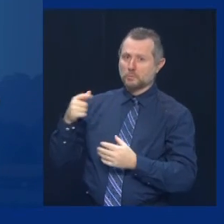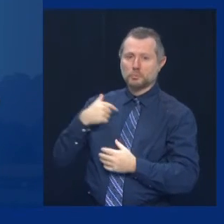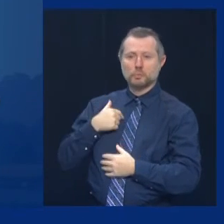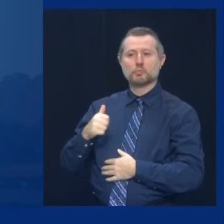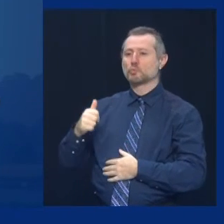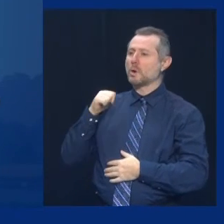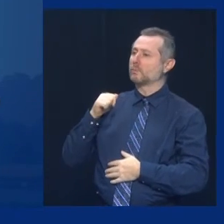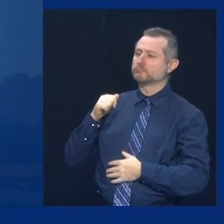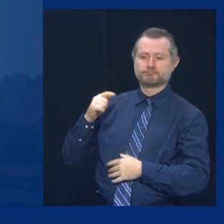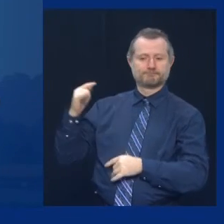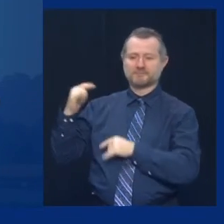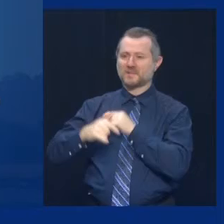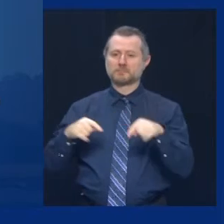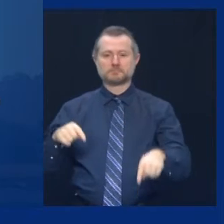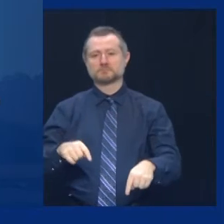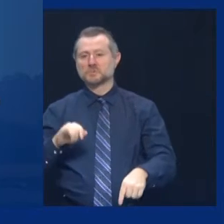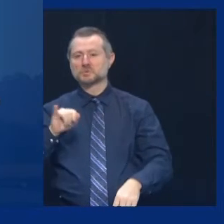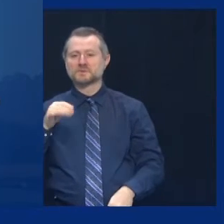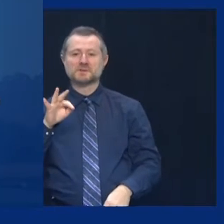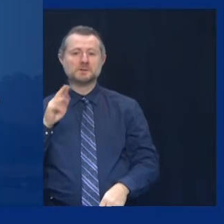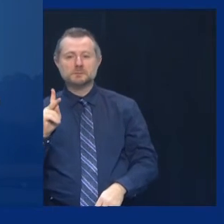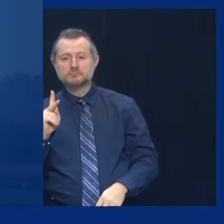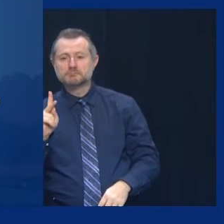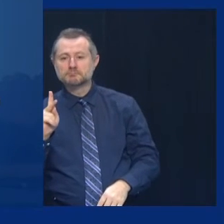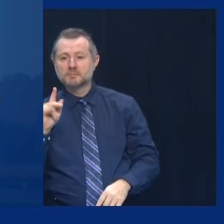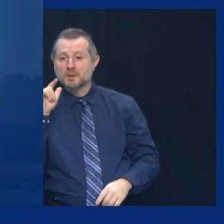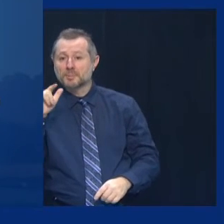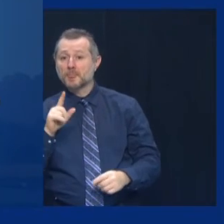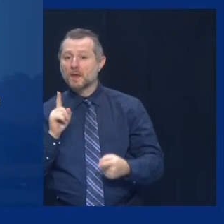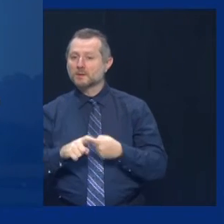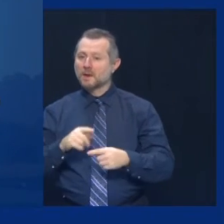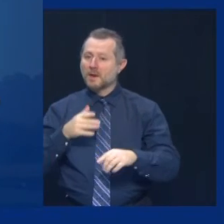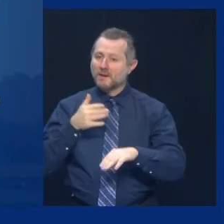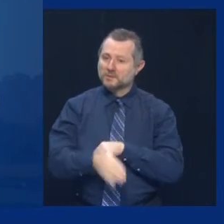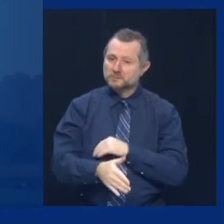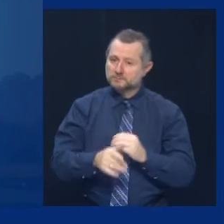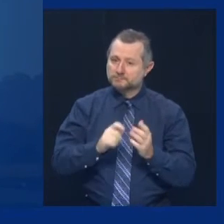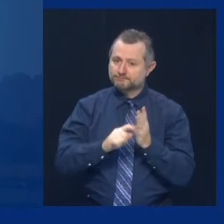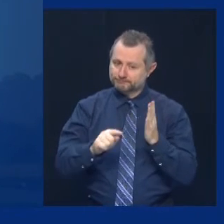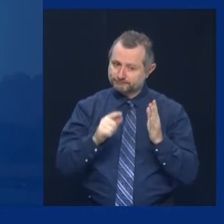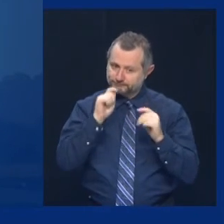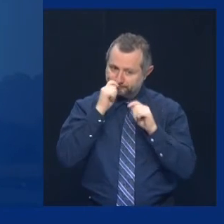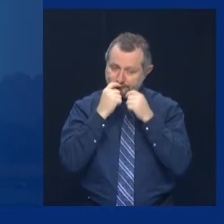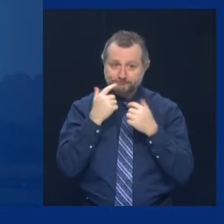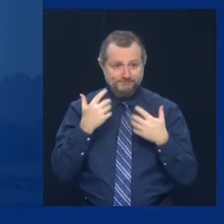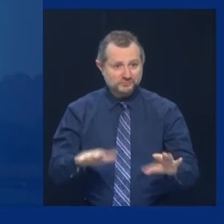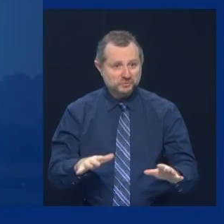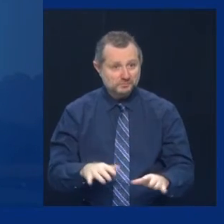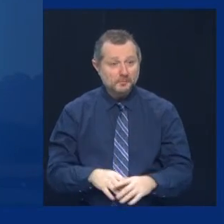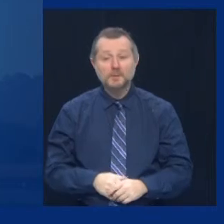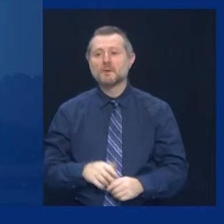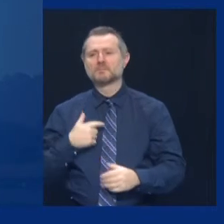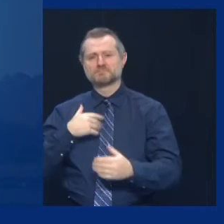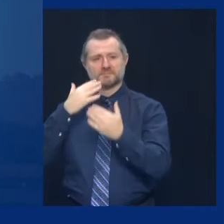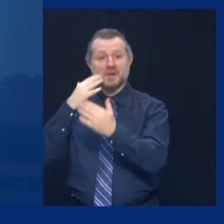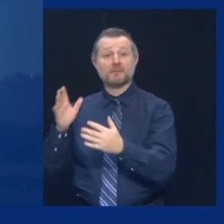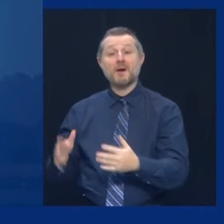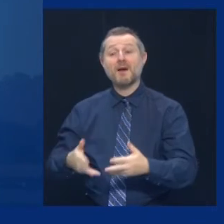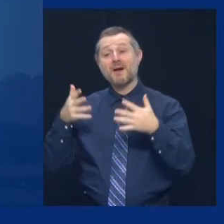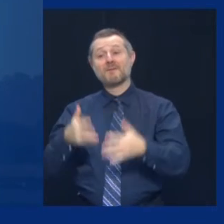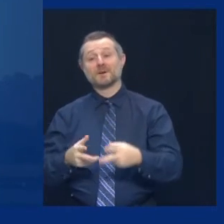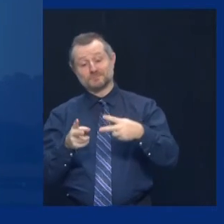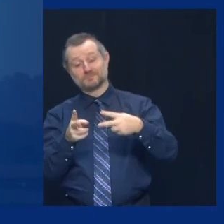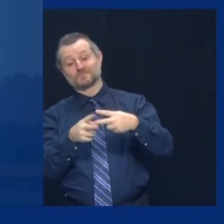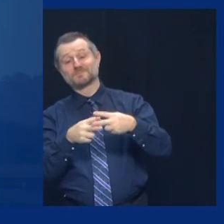JFK unless those people have been tested pre-boarding. So thank you very much. There are two other